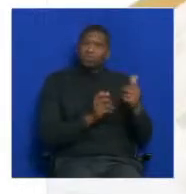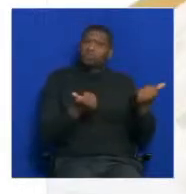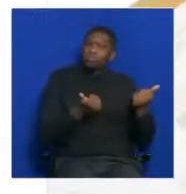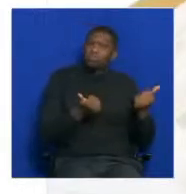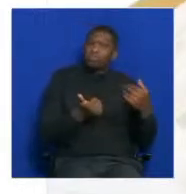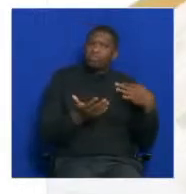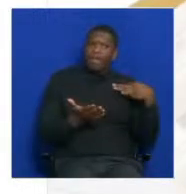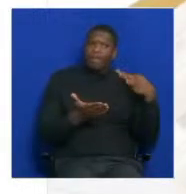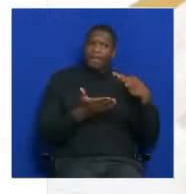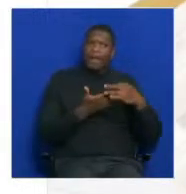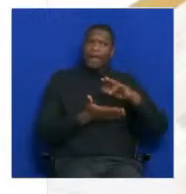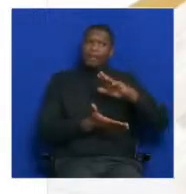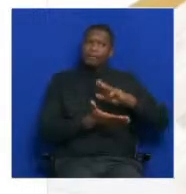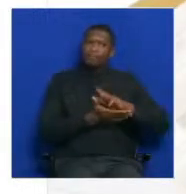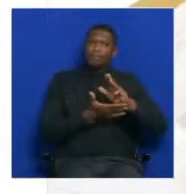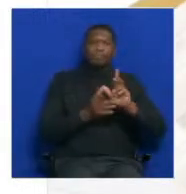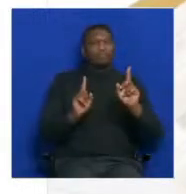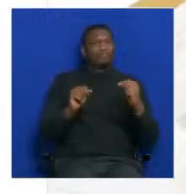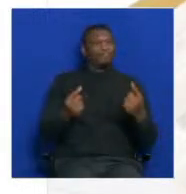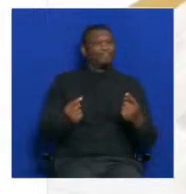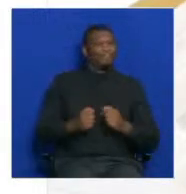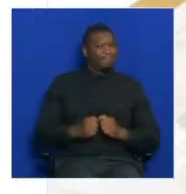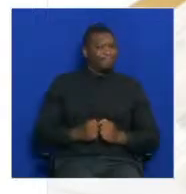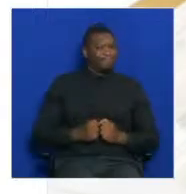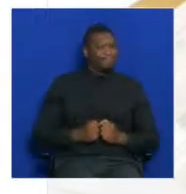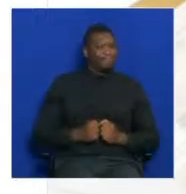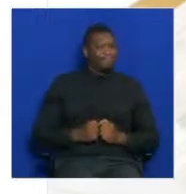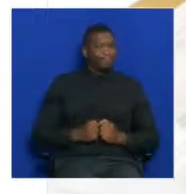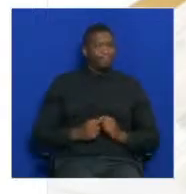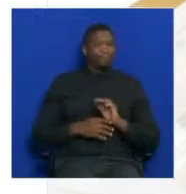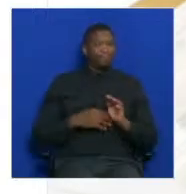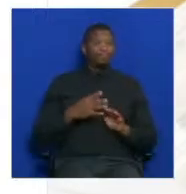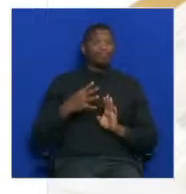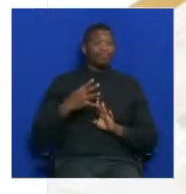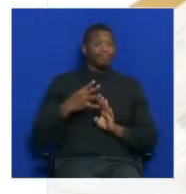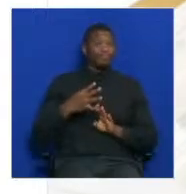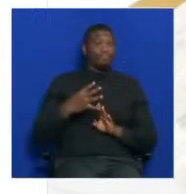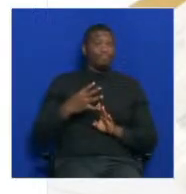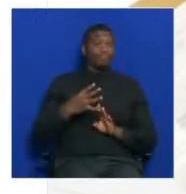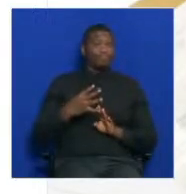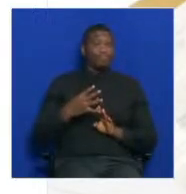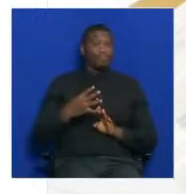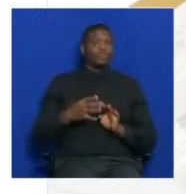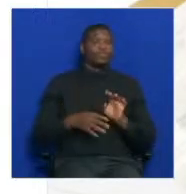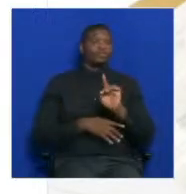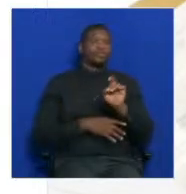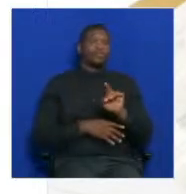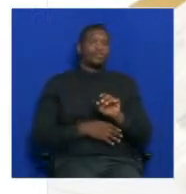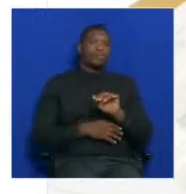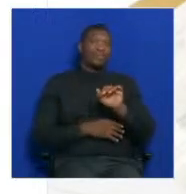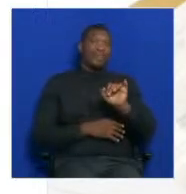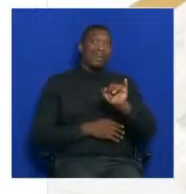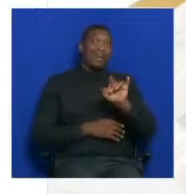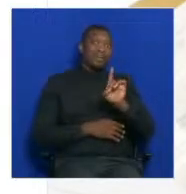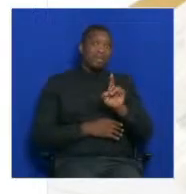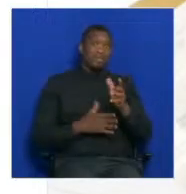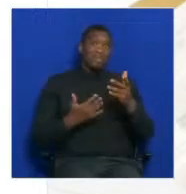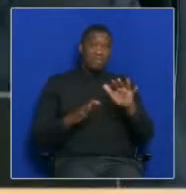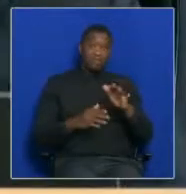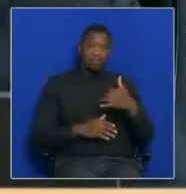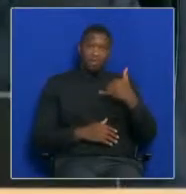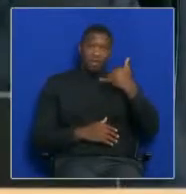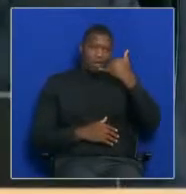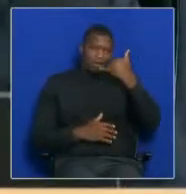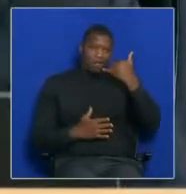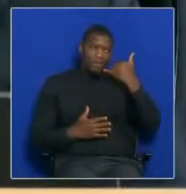the authorization. Fourth, Had the ID put the call on speaker, or